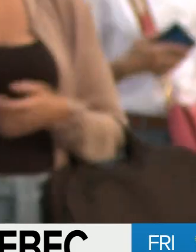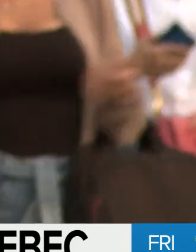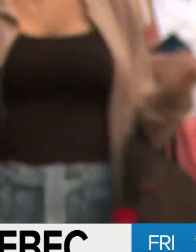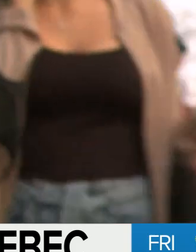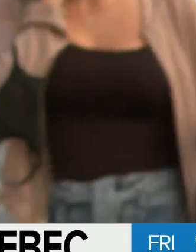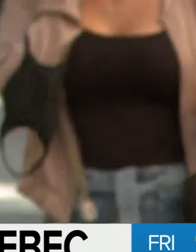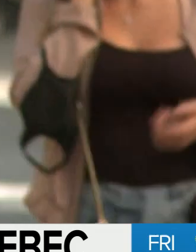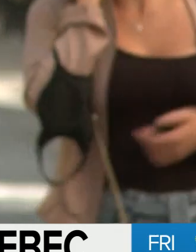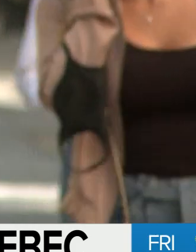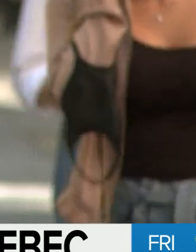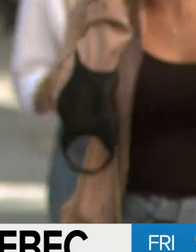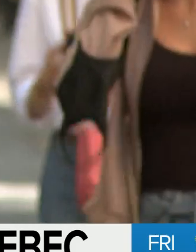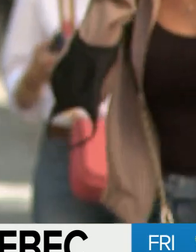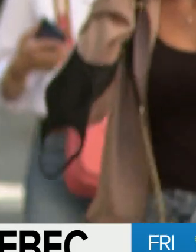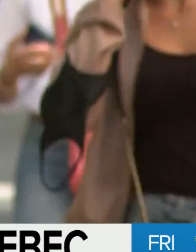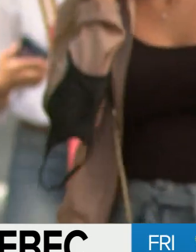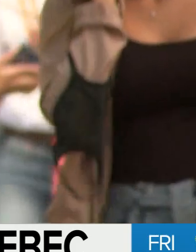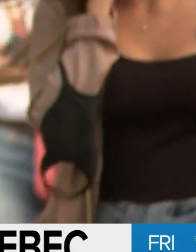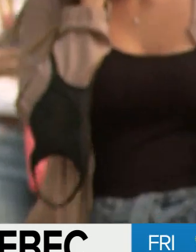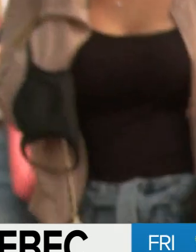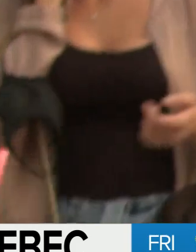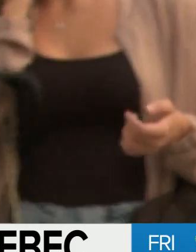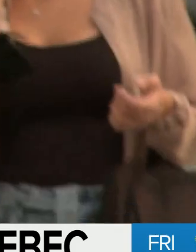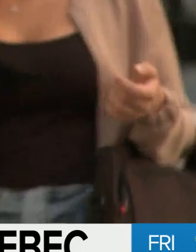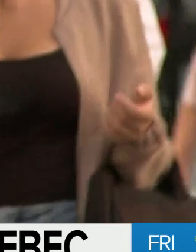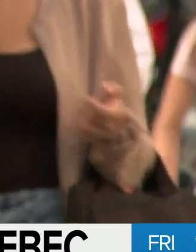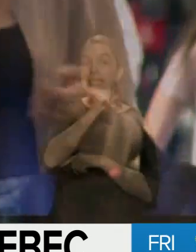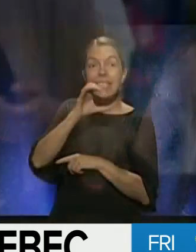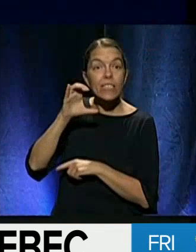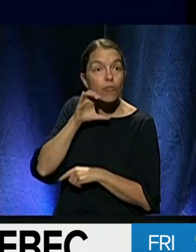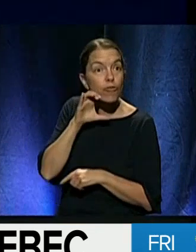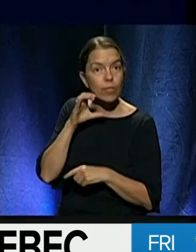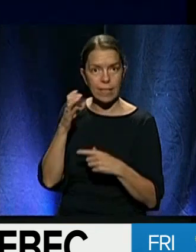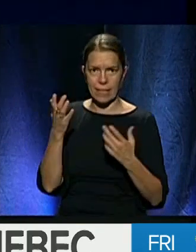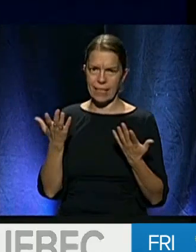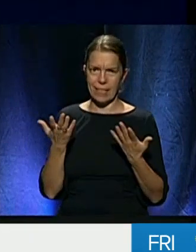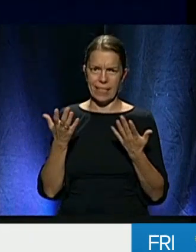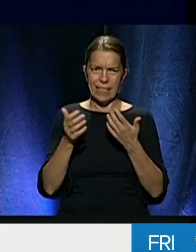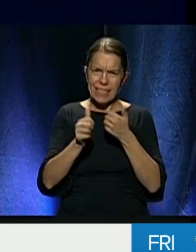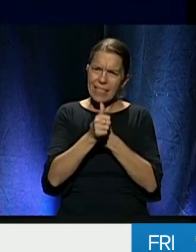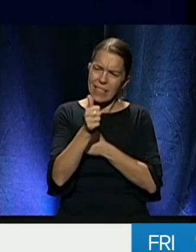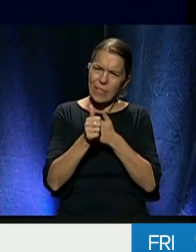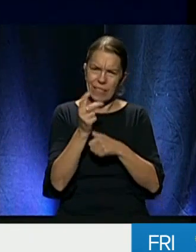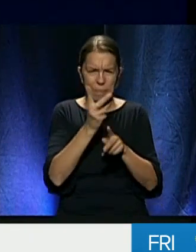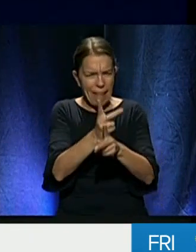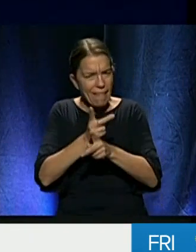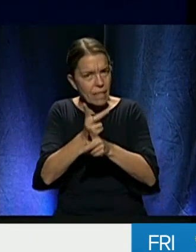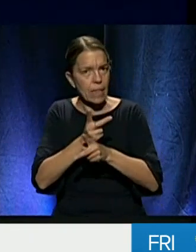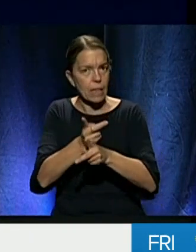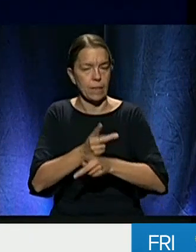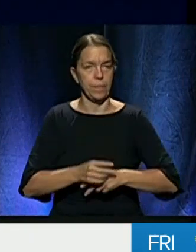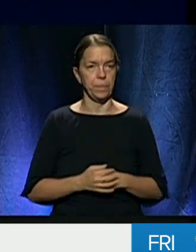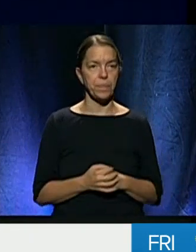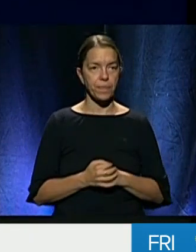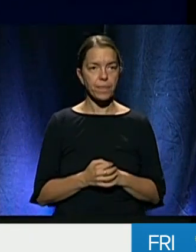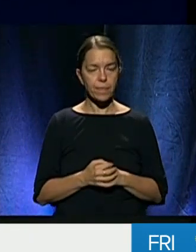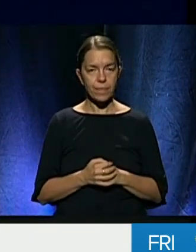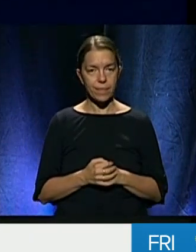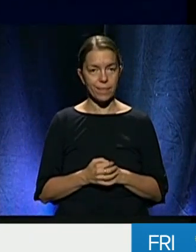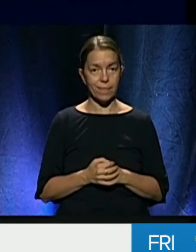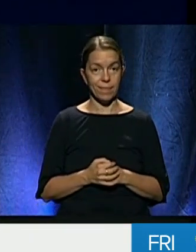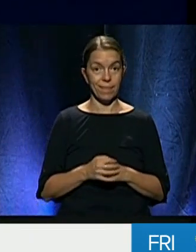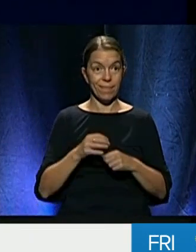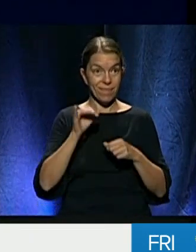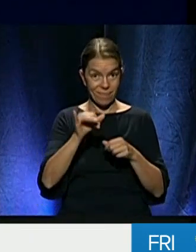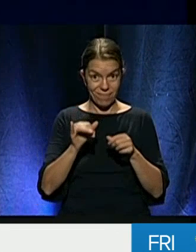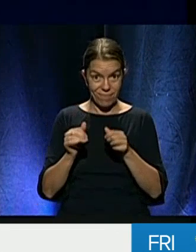as was the case in the early days of the pandemic. I think we have to put a really hard stop on